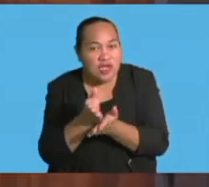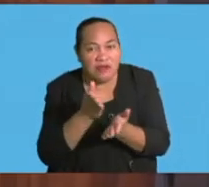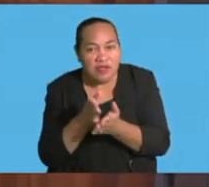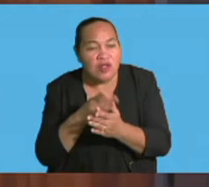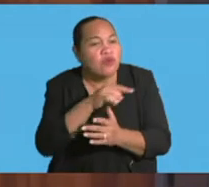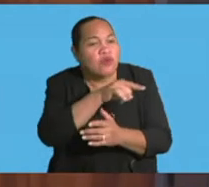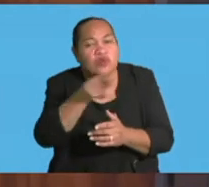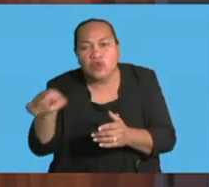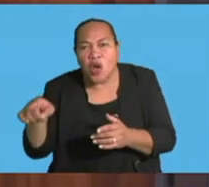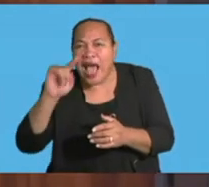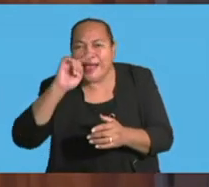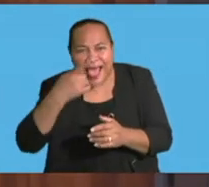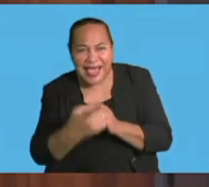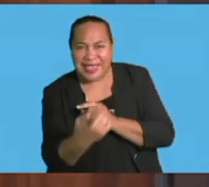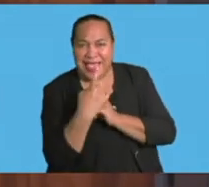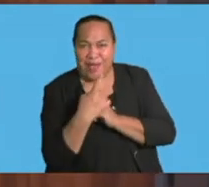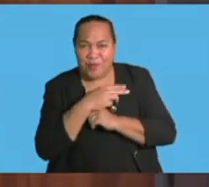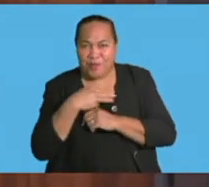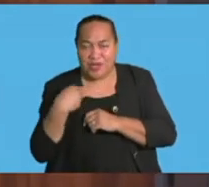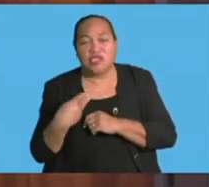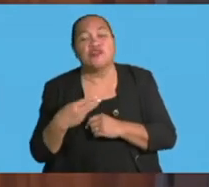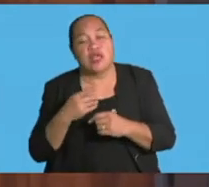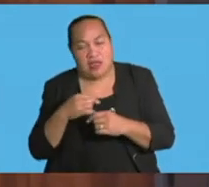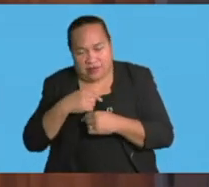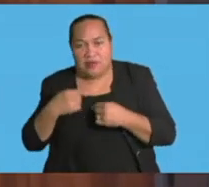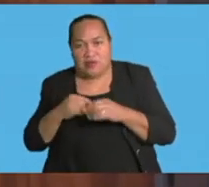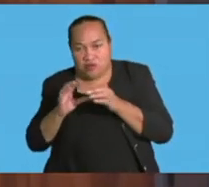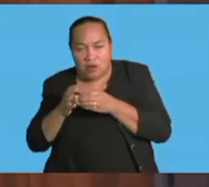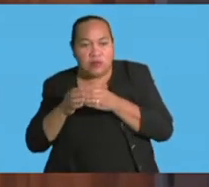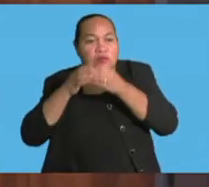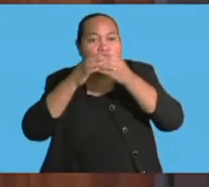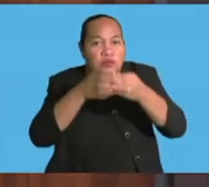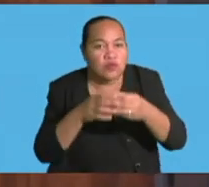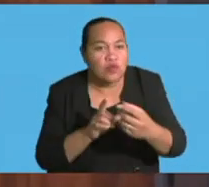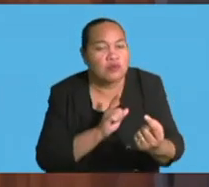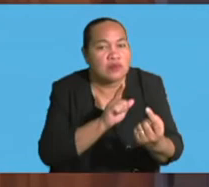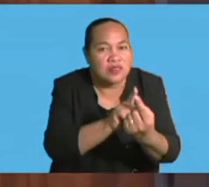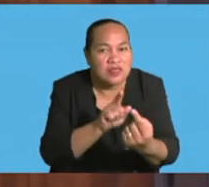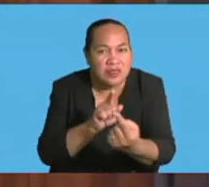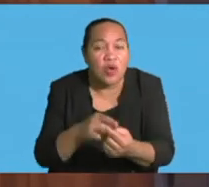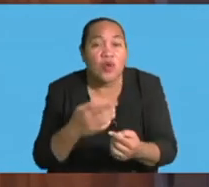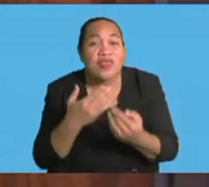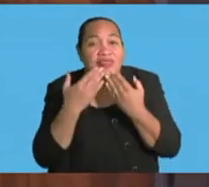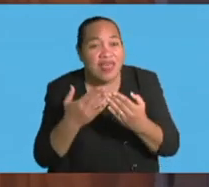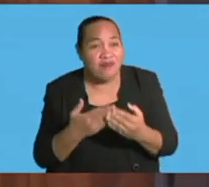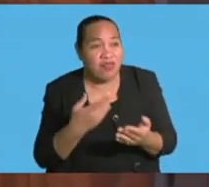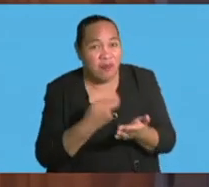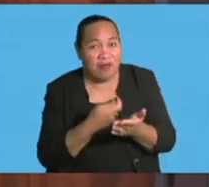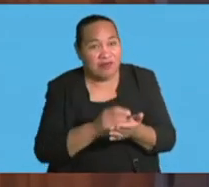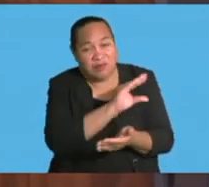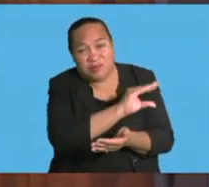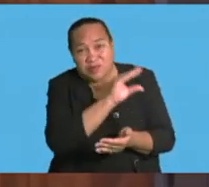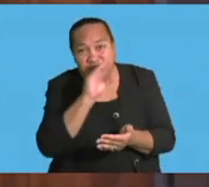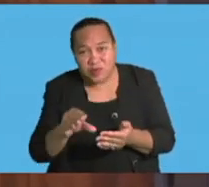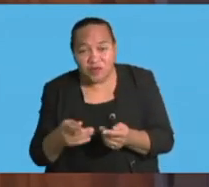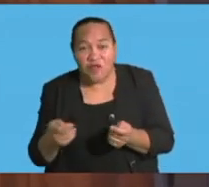cannot come to us, and we thank the Fijian government for a budget reallocation of $300,000 for the administration